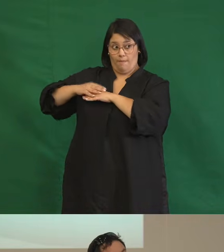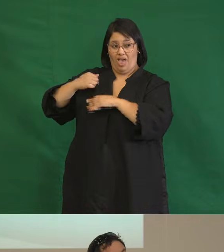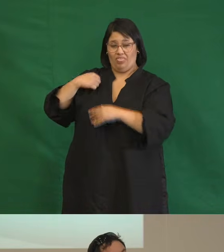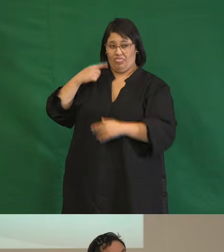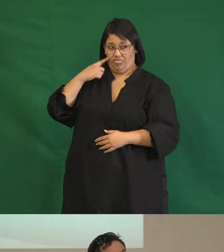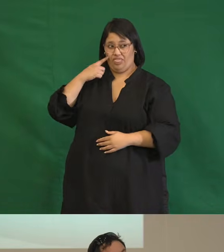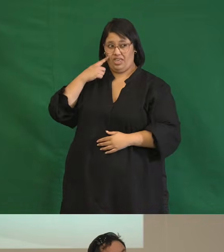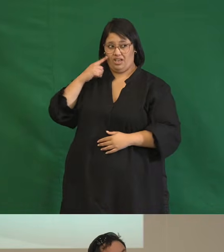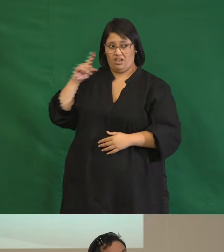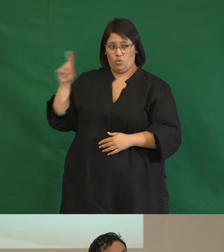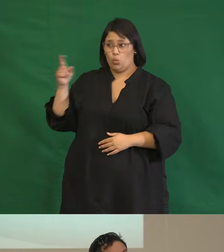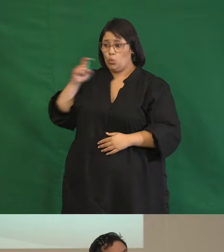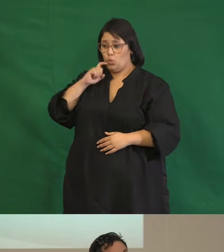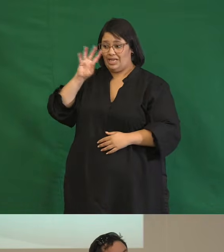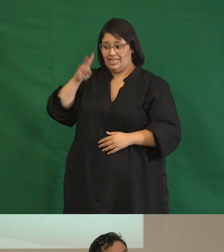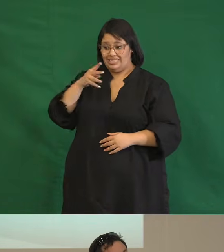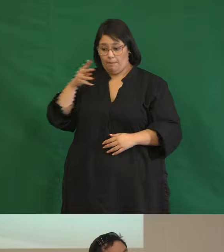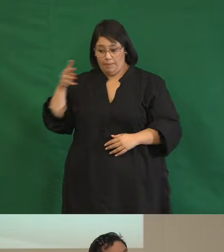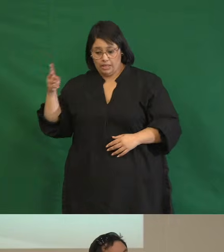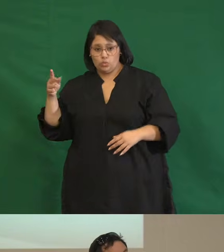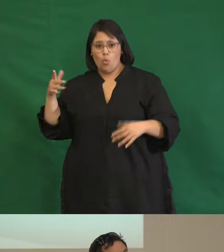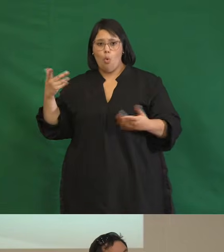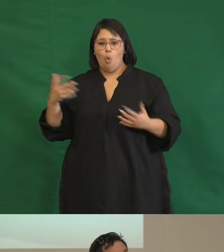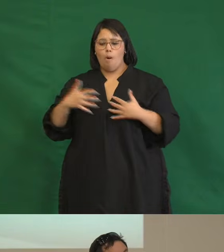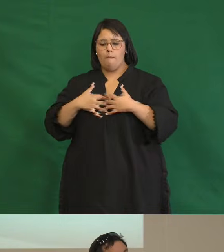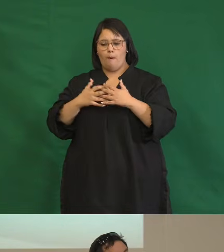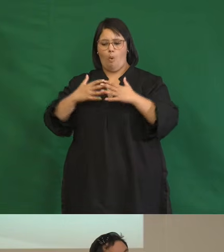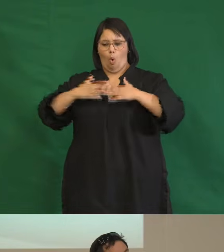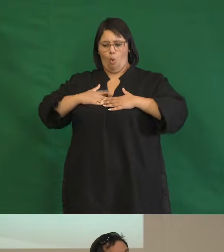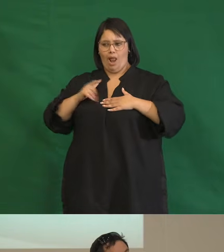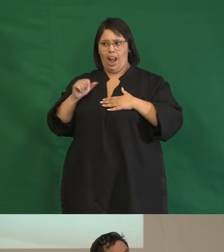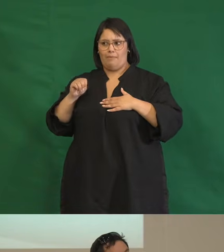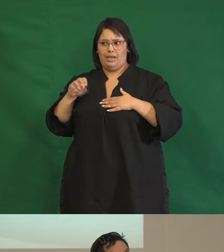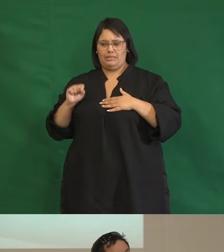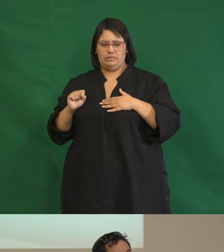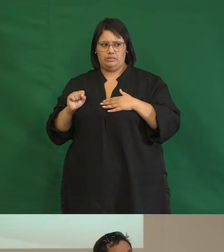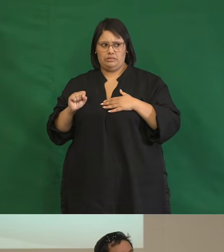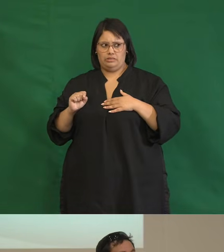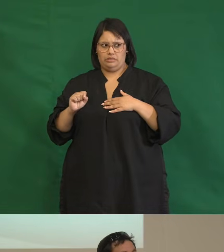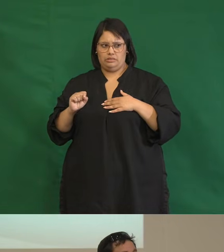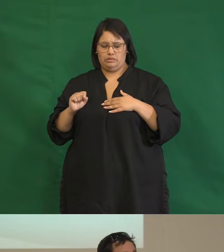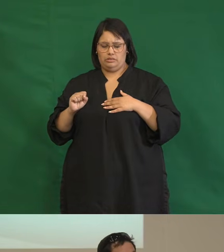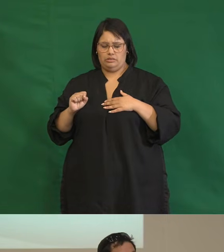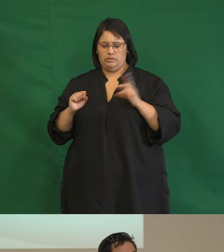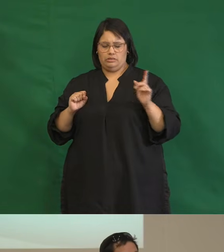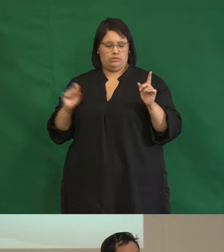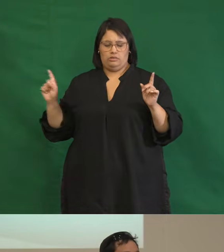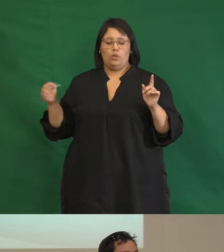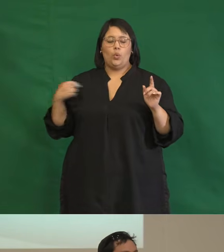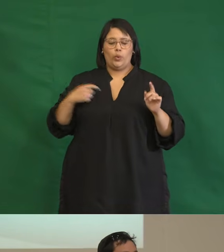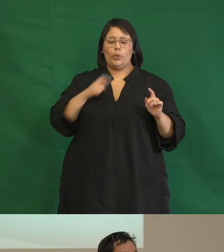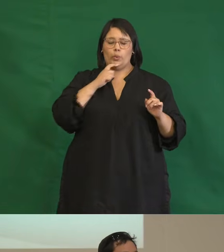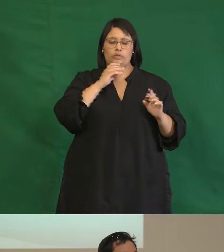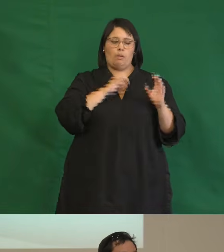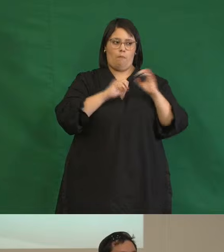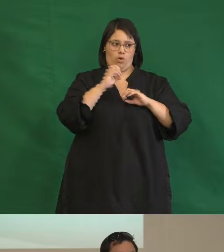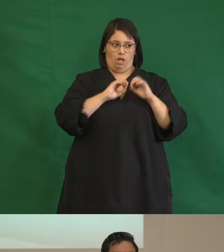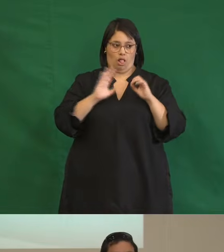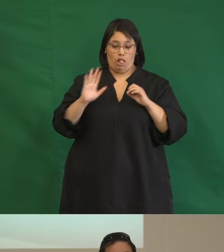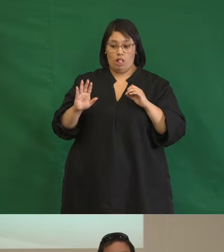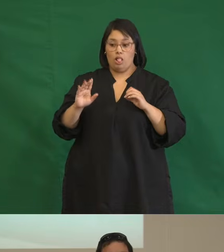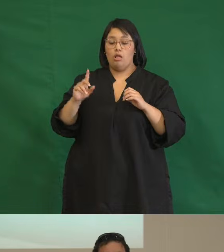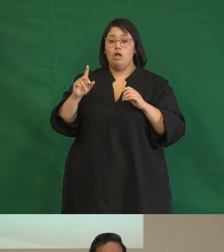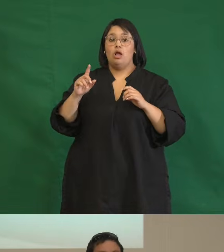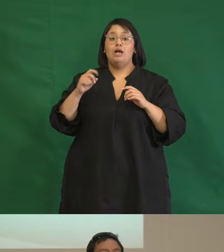asked, do you guys use a template or did you create your own LMS specific to your needs? Yeah, so we're utilizing Moodle. Also, one of the things that